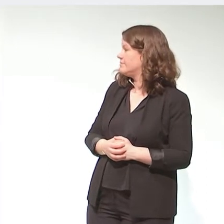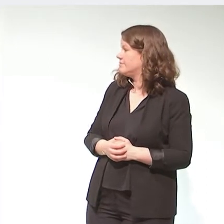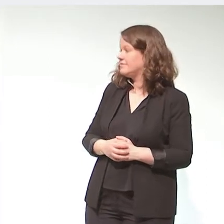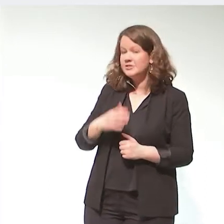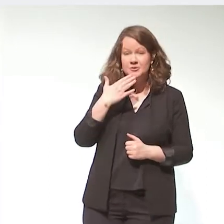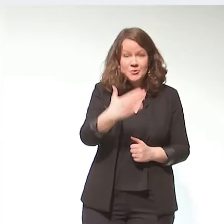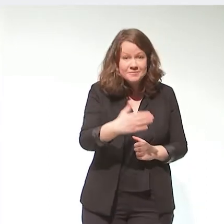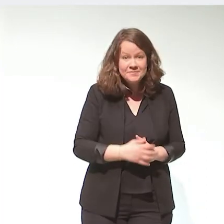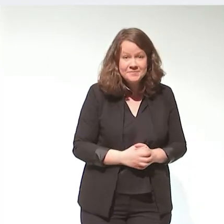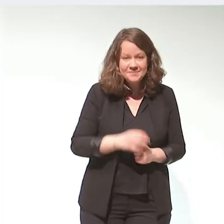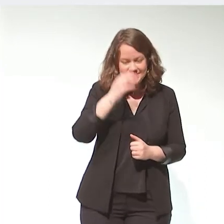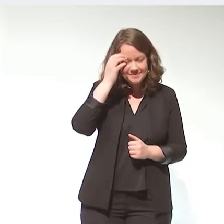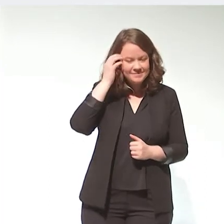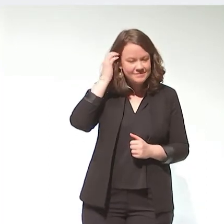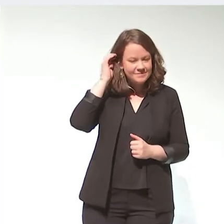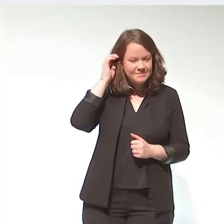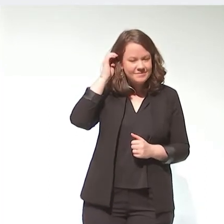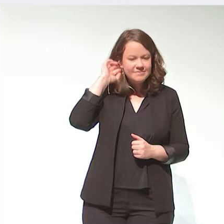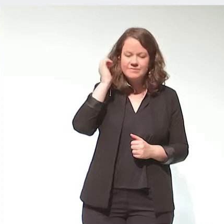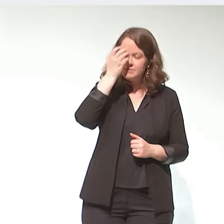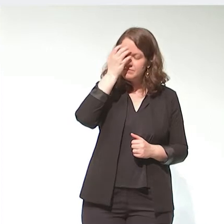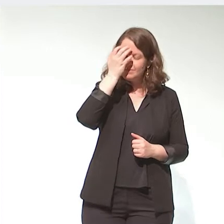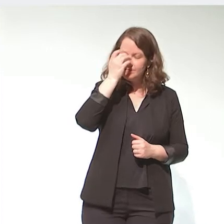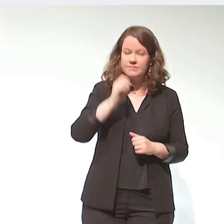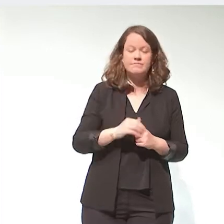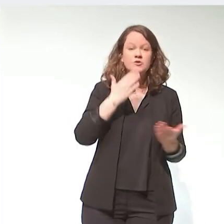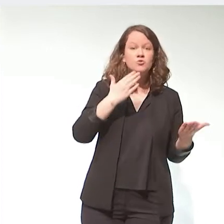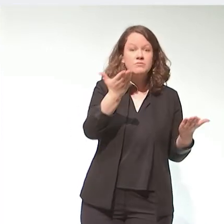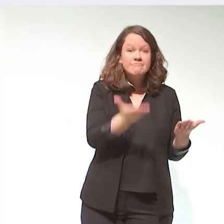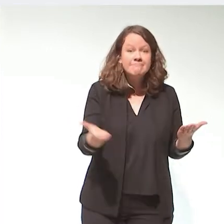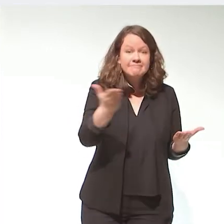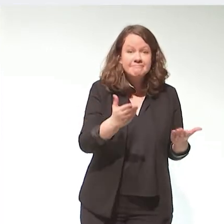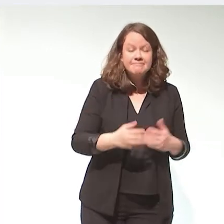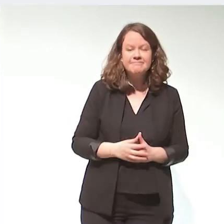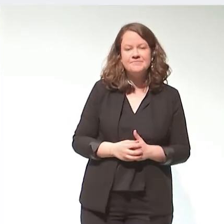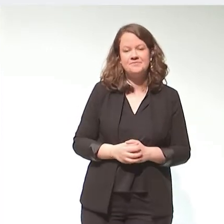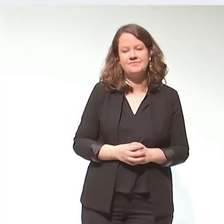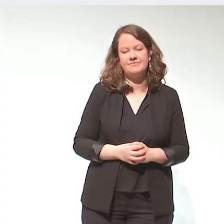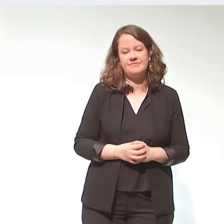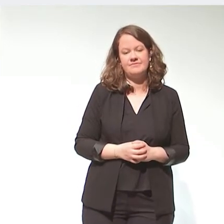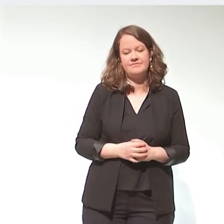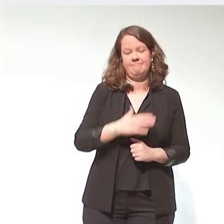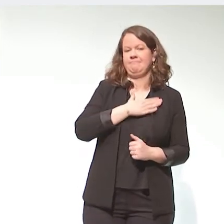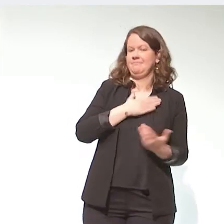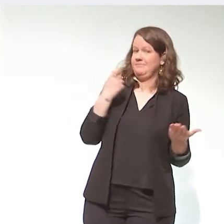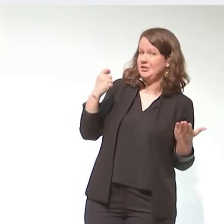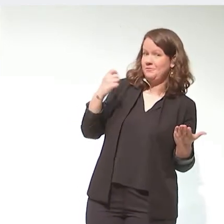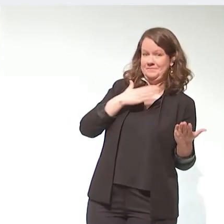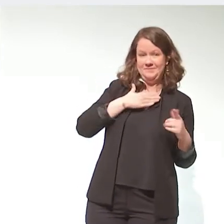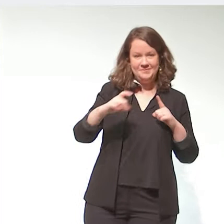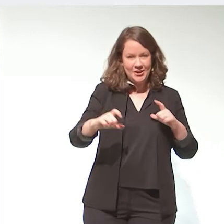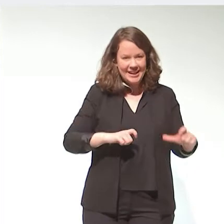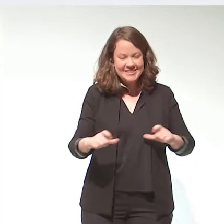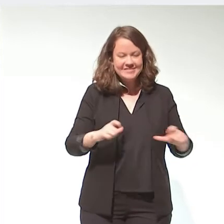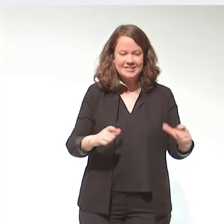Hello. Good morning, everyone. Dear Presidency, dear colleagues, I'm